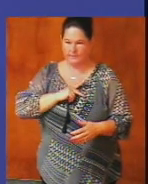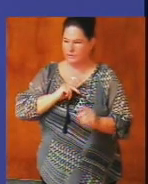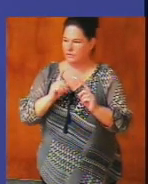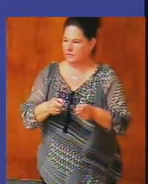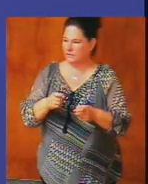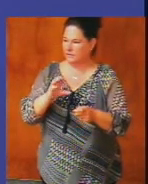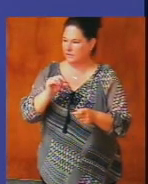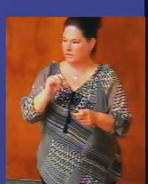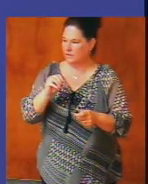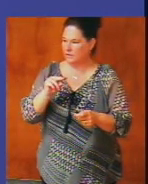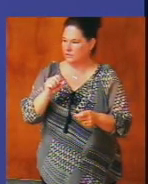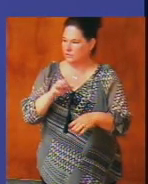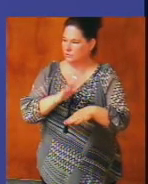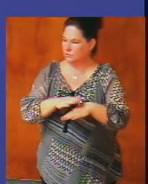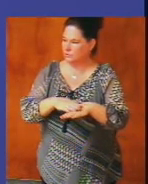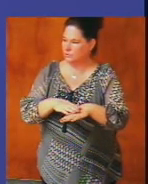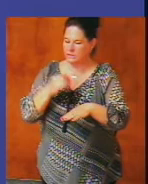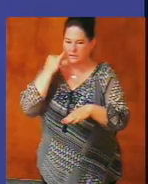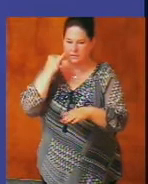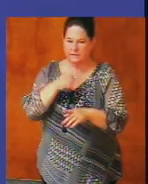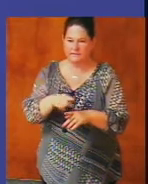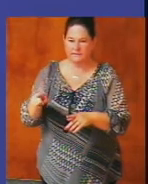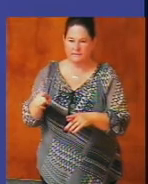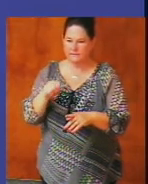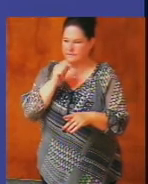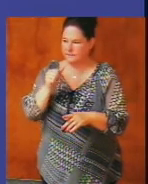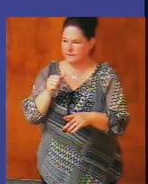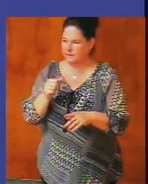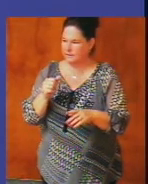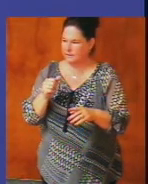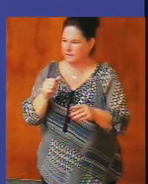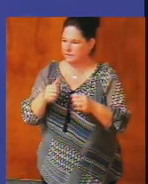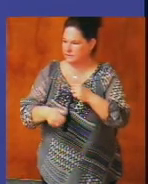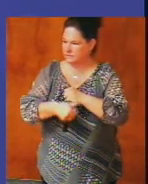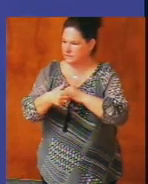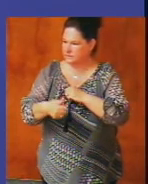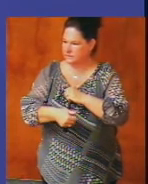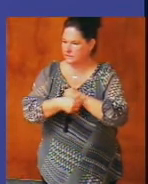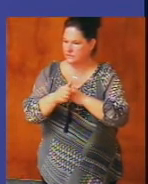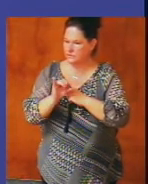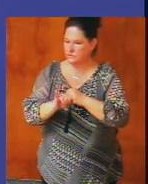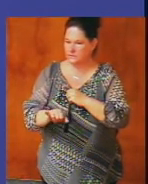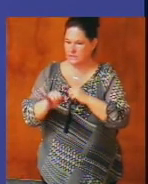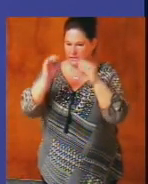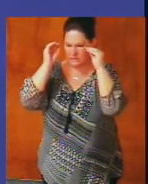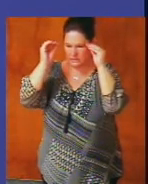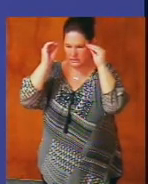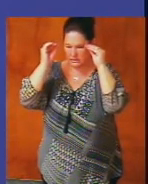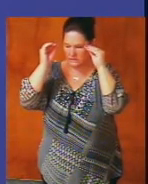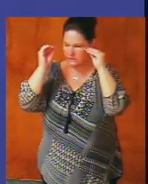this warning if they weren't being threatened by this kind of teaching?